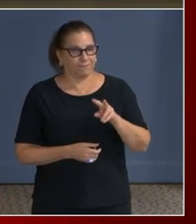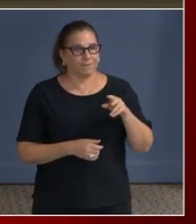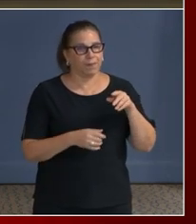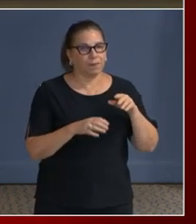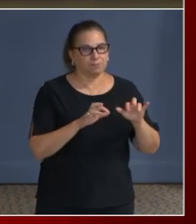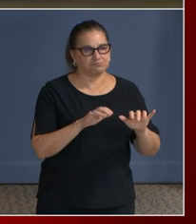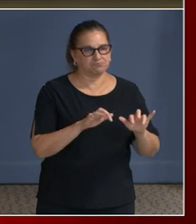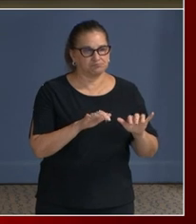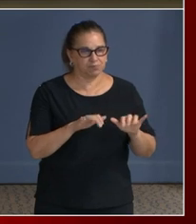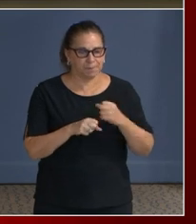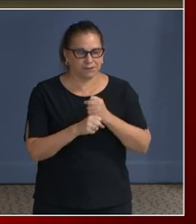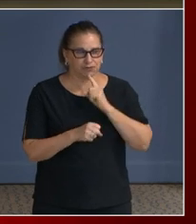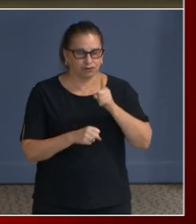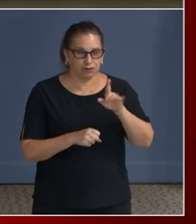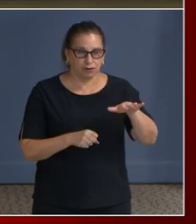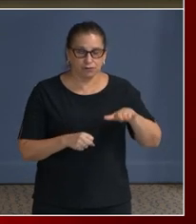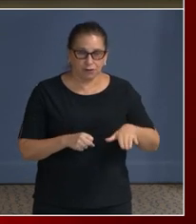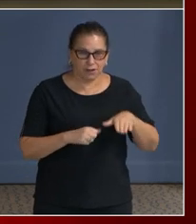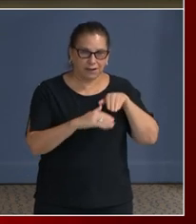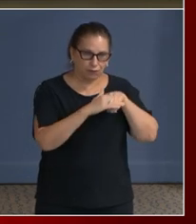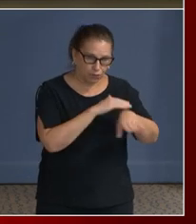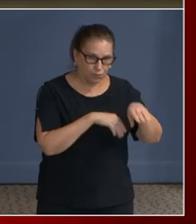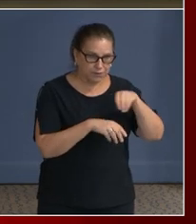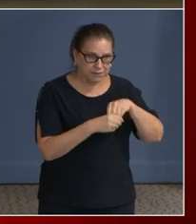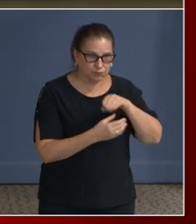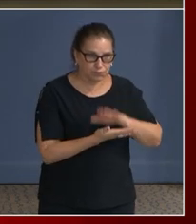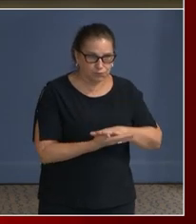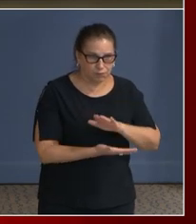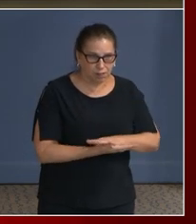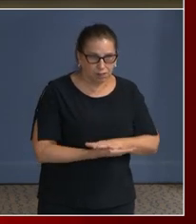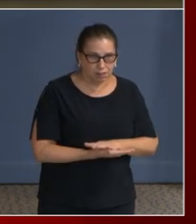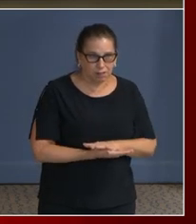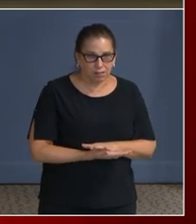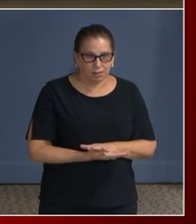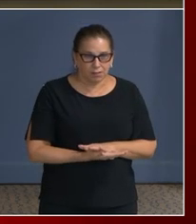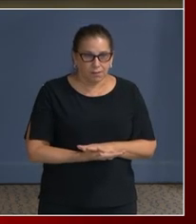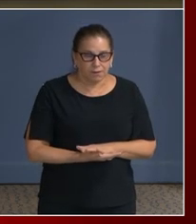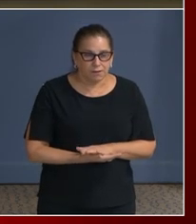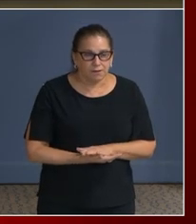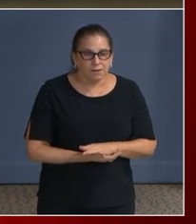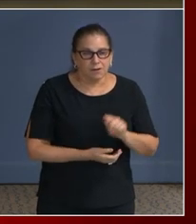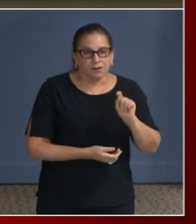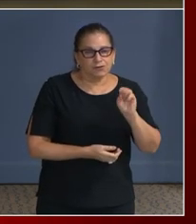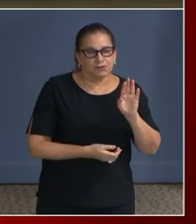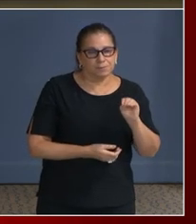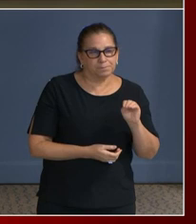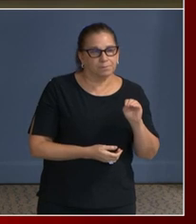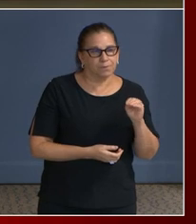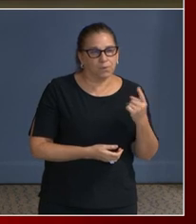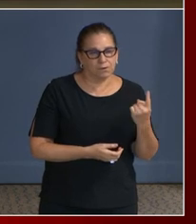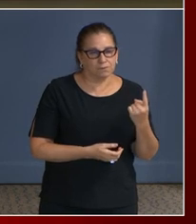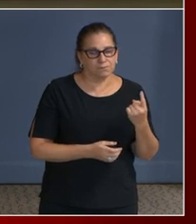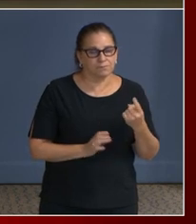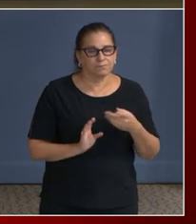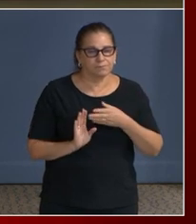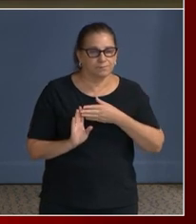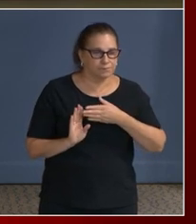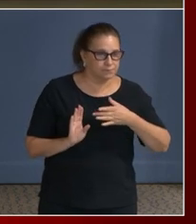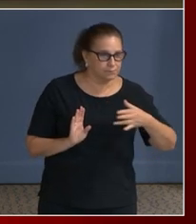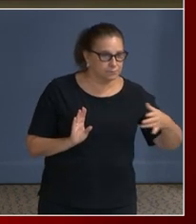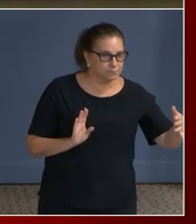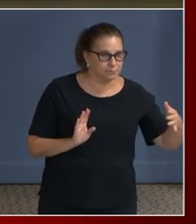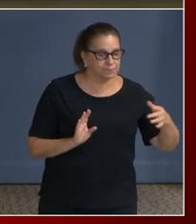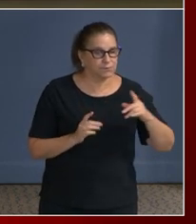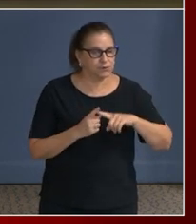enrolldcps.dc.gov. Term 1, as we have already announced, which runs through November the 6th, is all virtual for